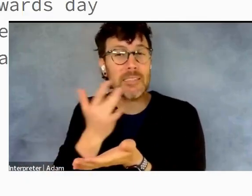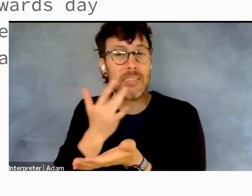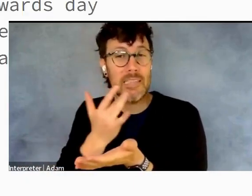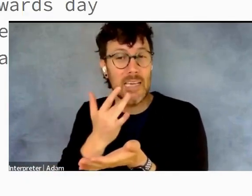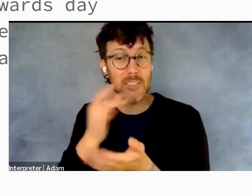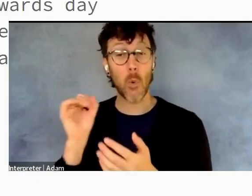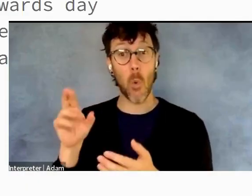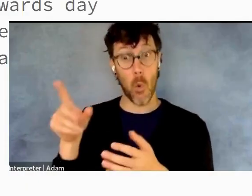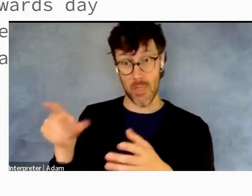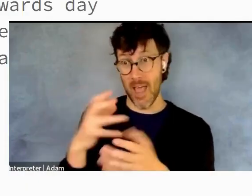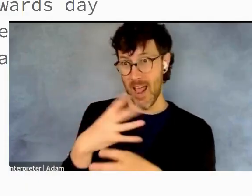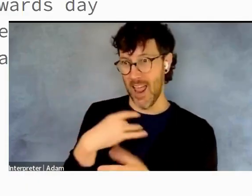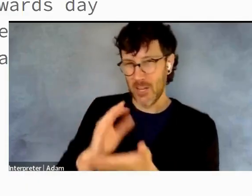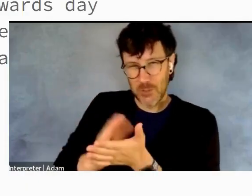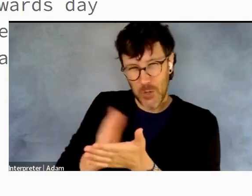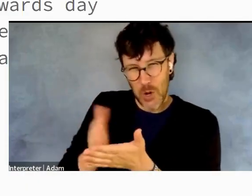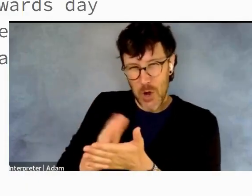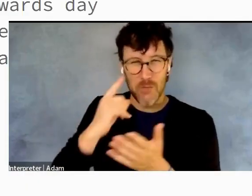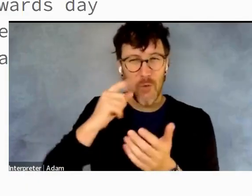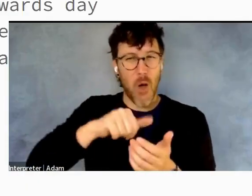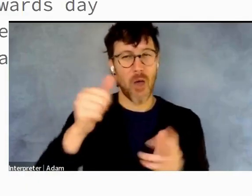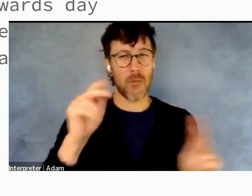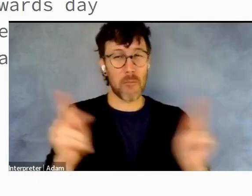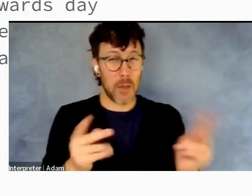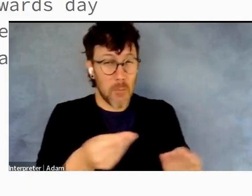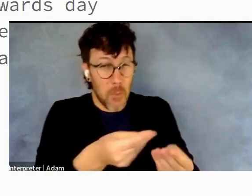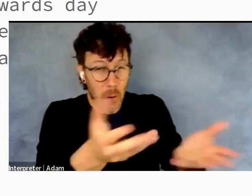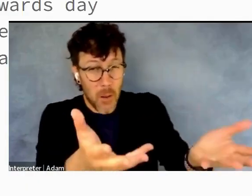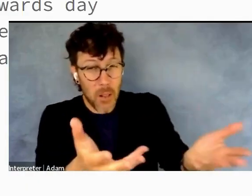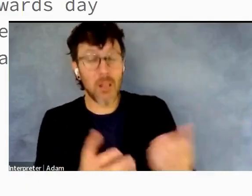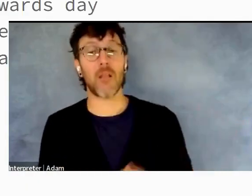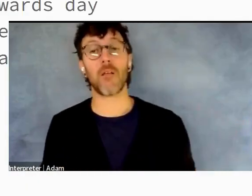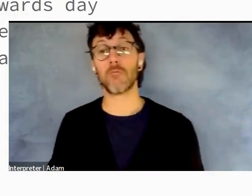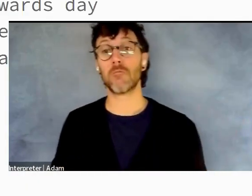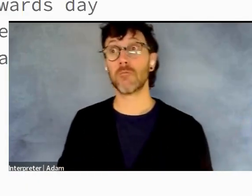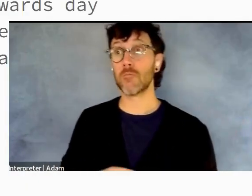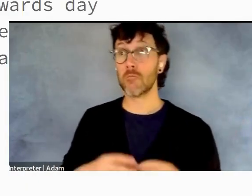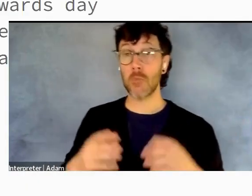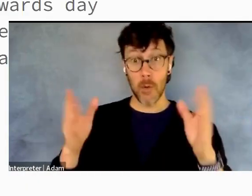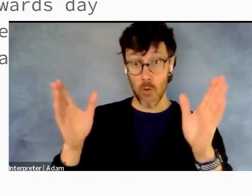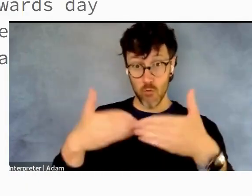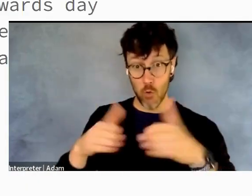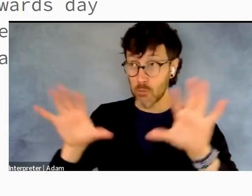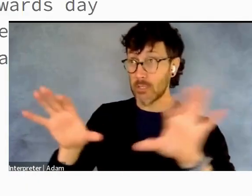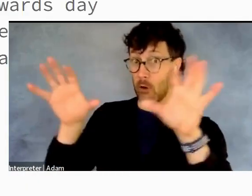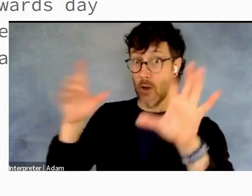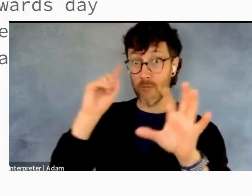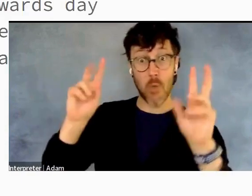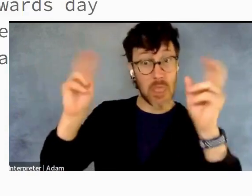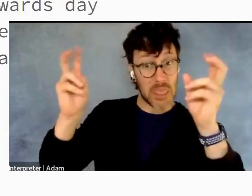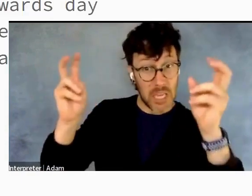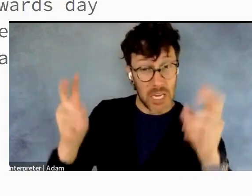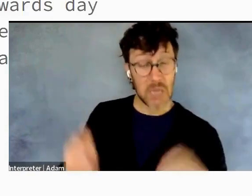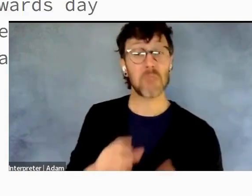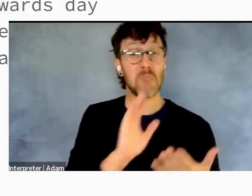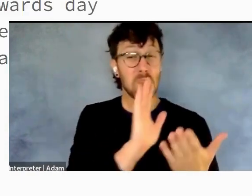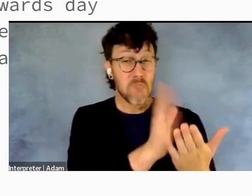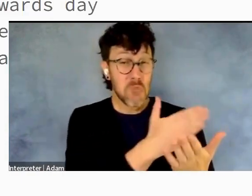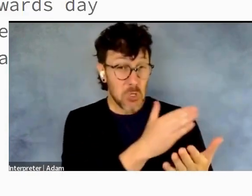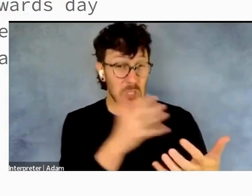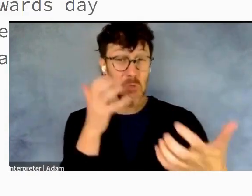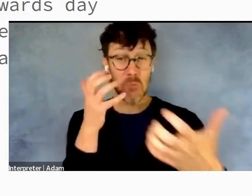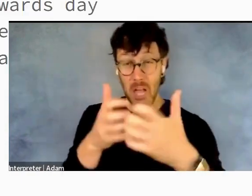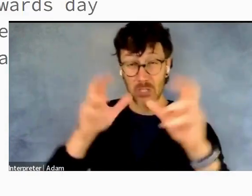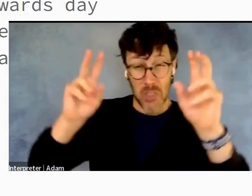for others. They enjoy that. You could decorate a room for the theme. You could do music to the themes. You could pick a movie for